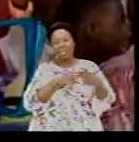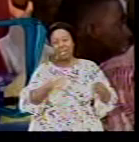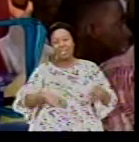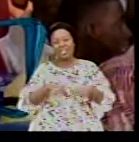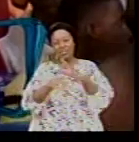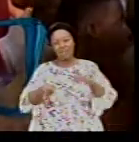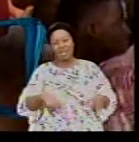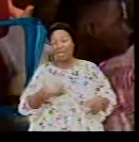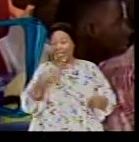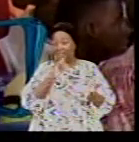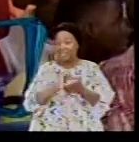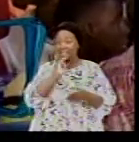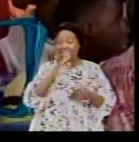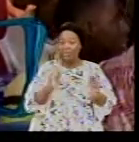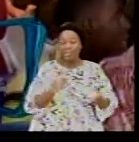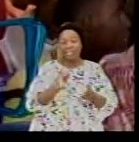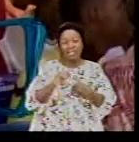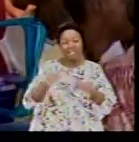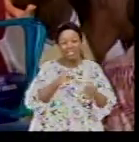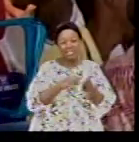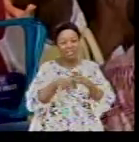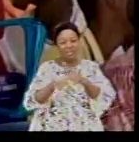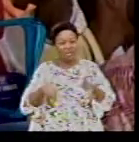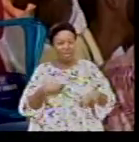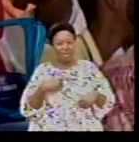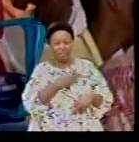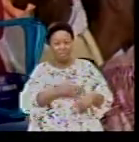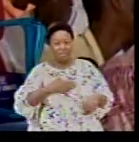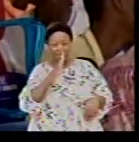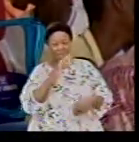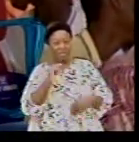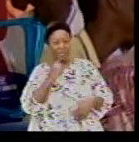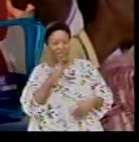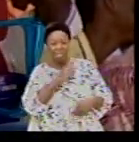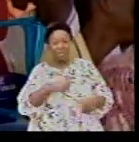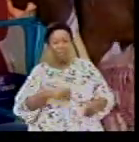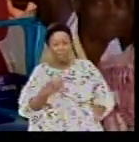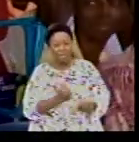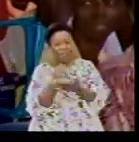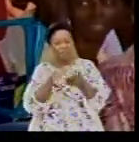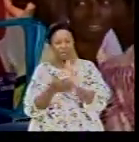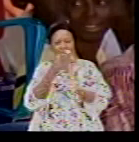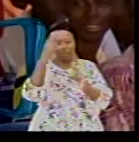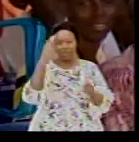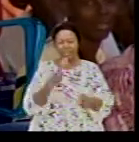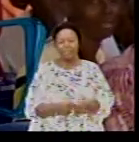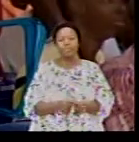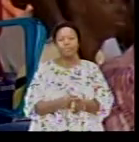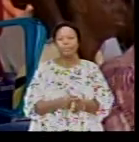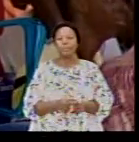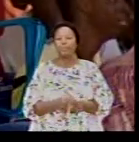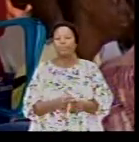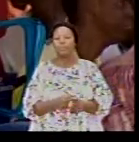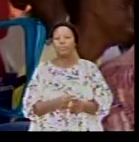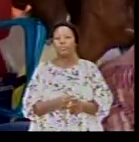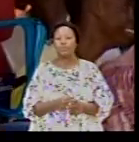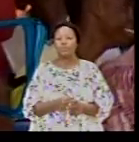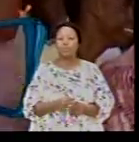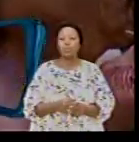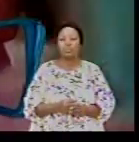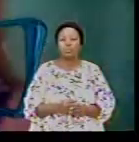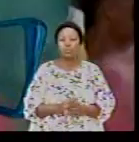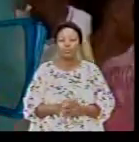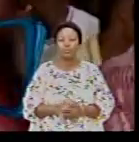Let our counselor be careful that the right correct digit, 11 digits.